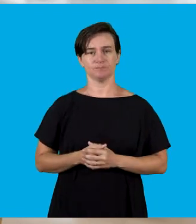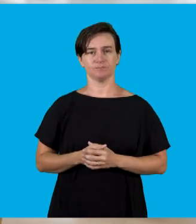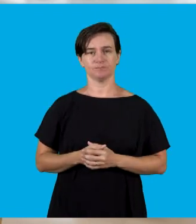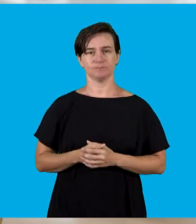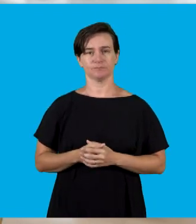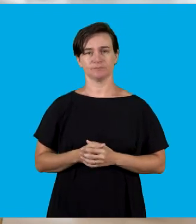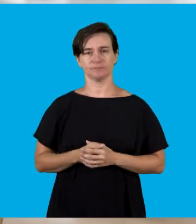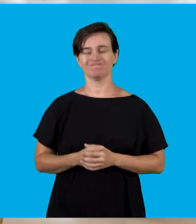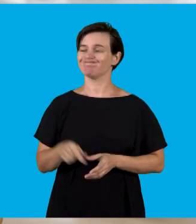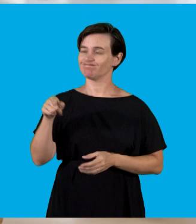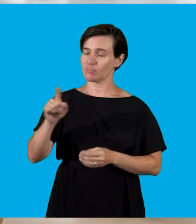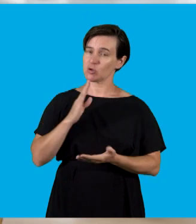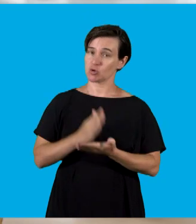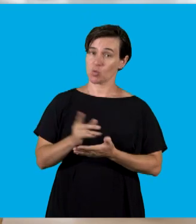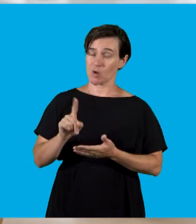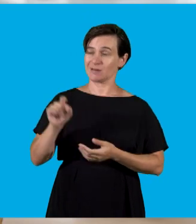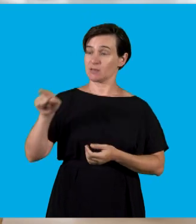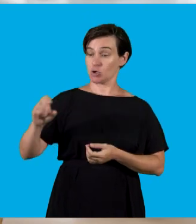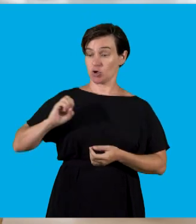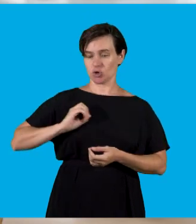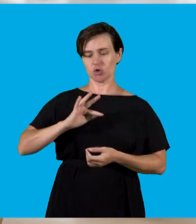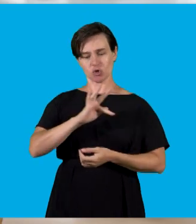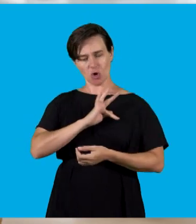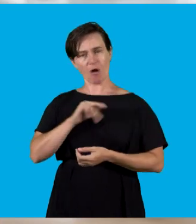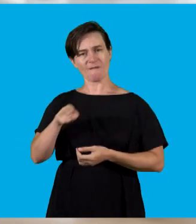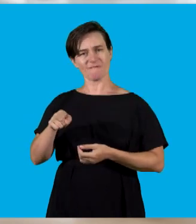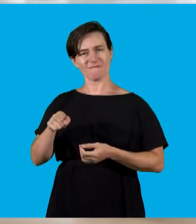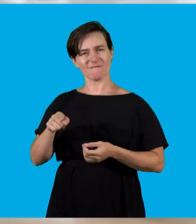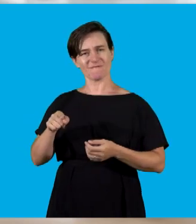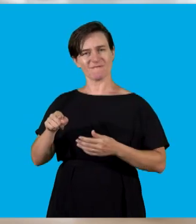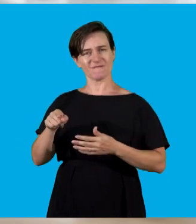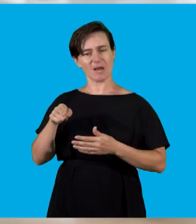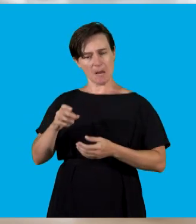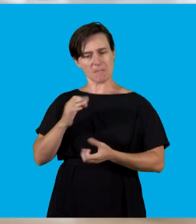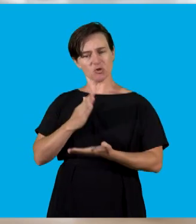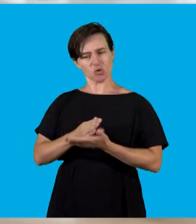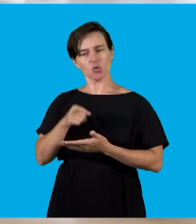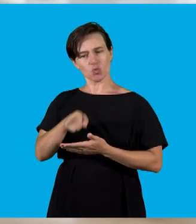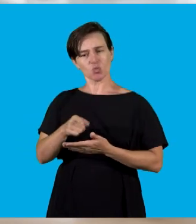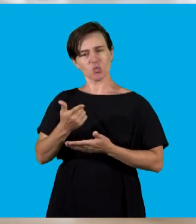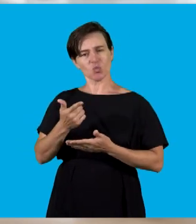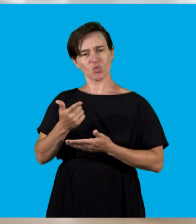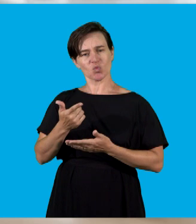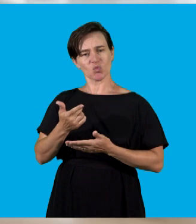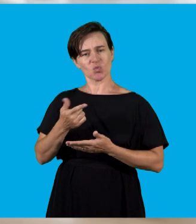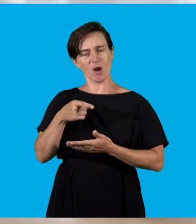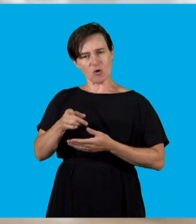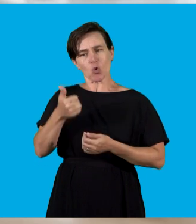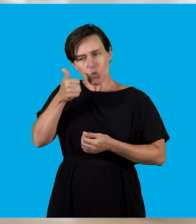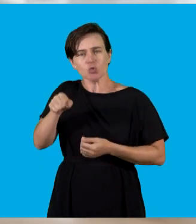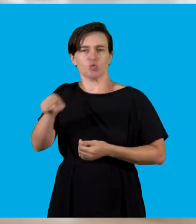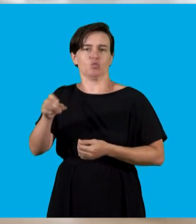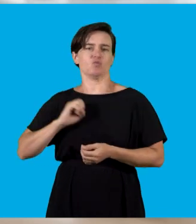end. Treating employees in a socially responsible way. You also need to make sure that you treat employees in a